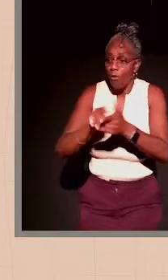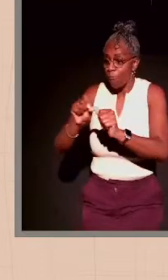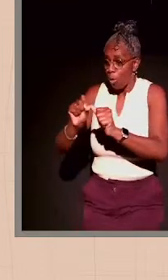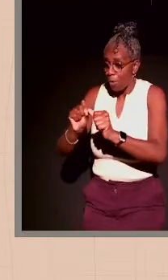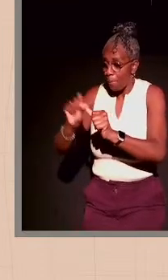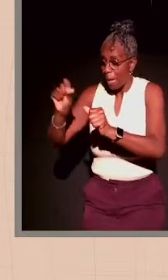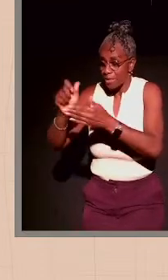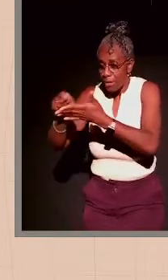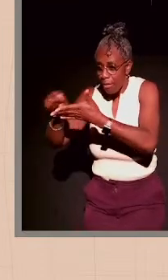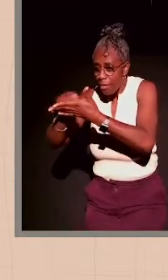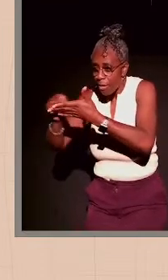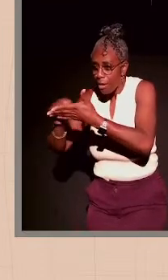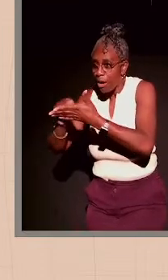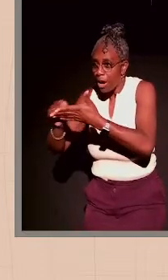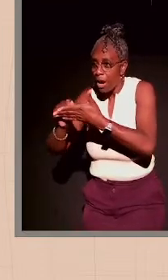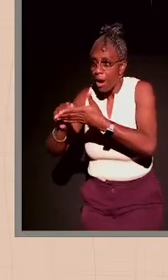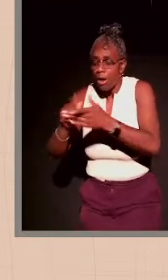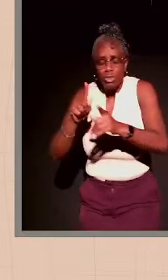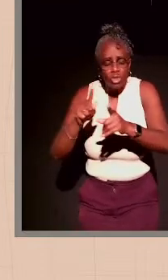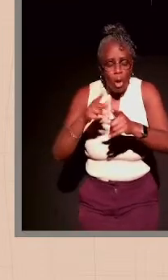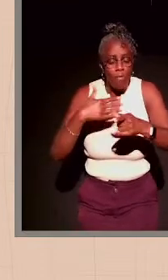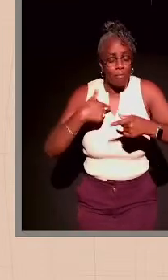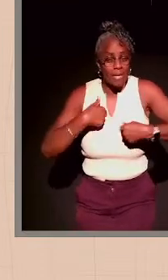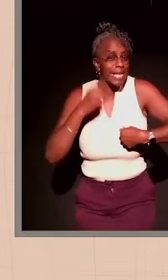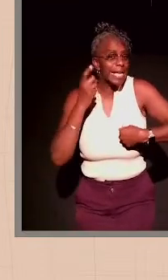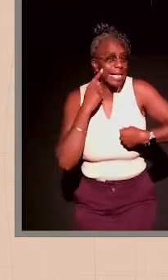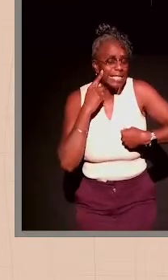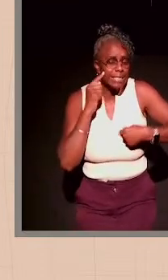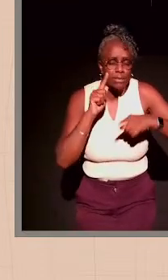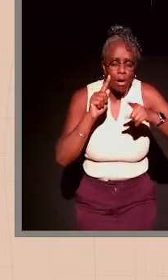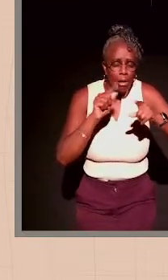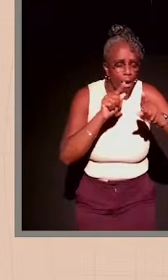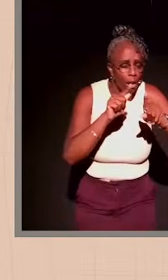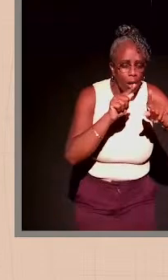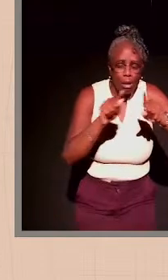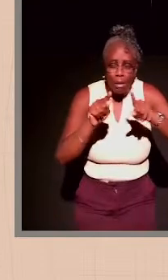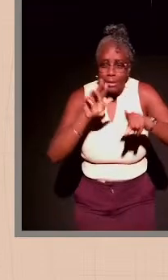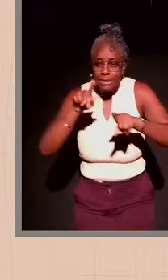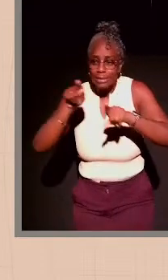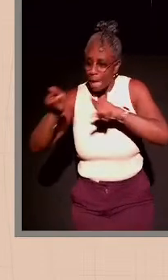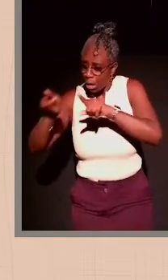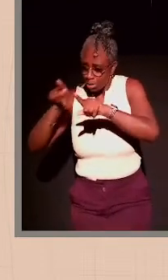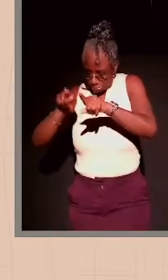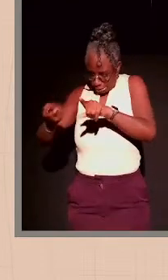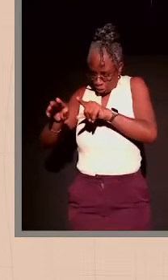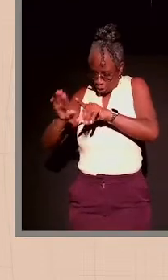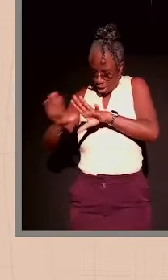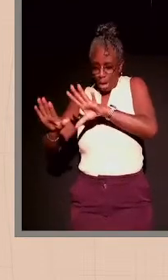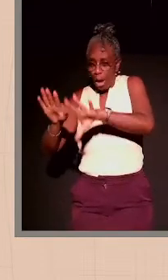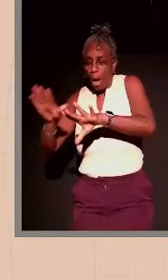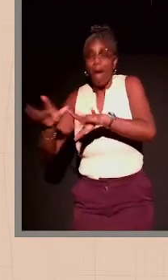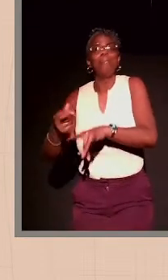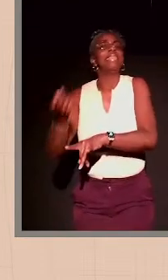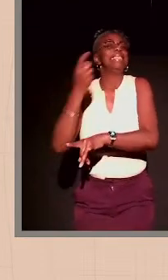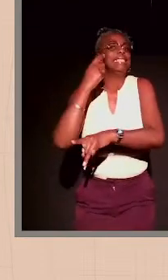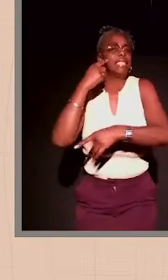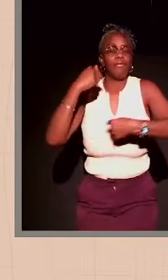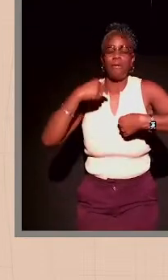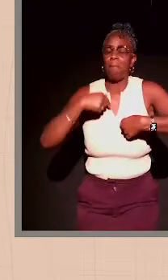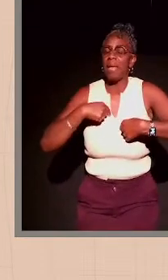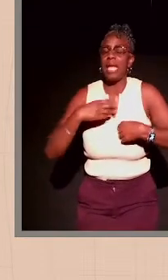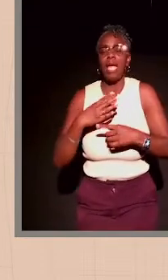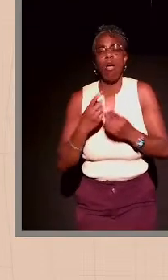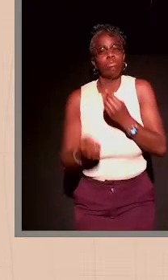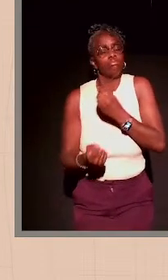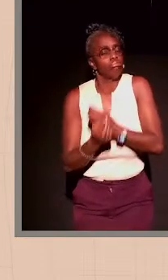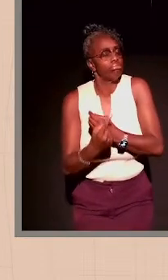that I can find the buttons by touch on those days when my vision doesn't allow